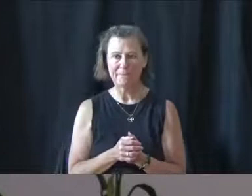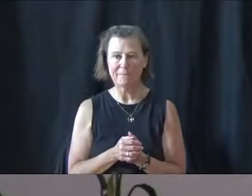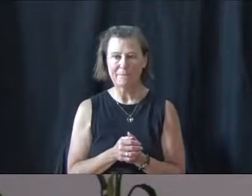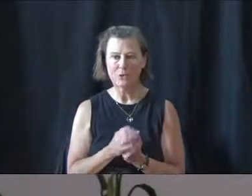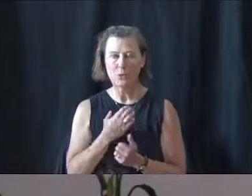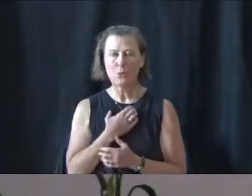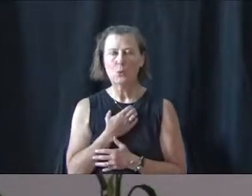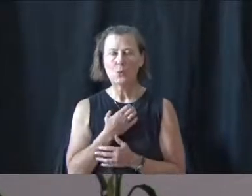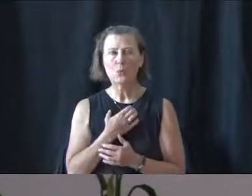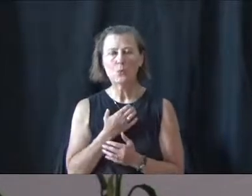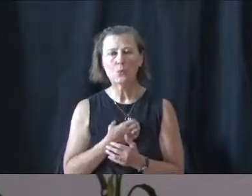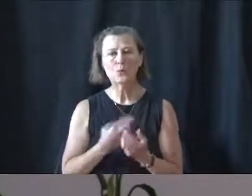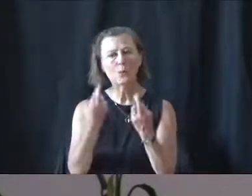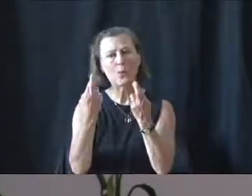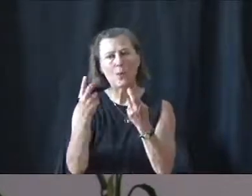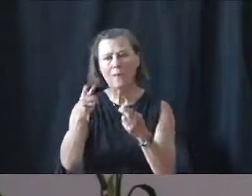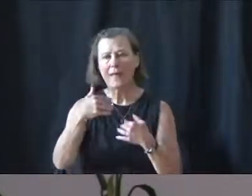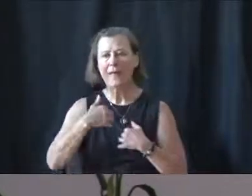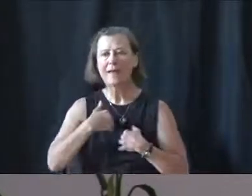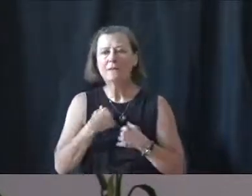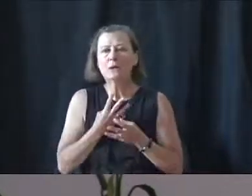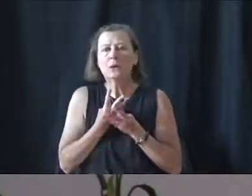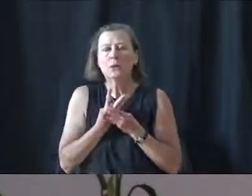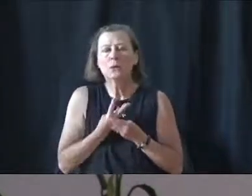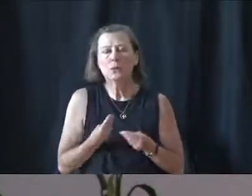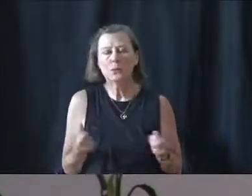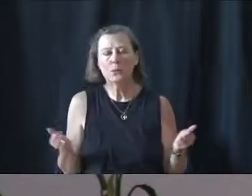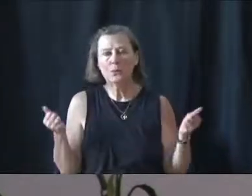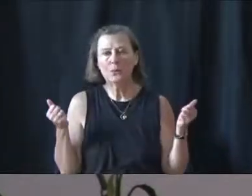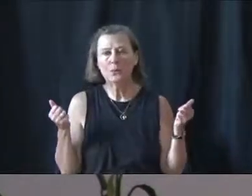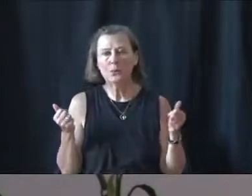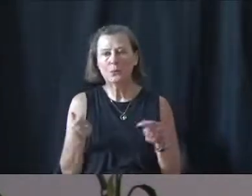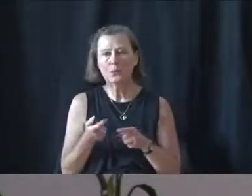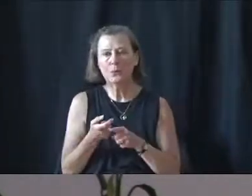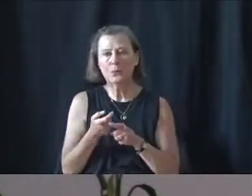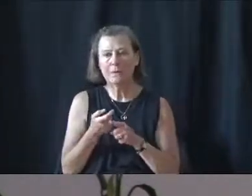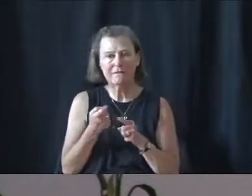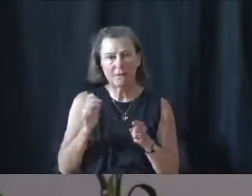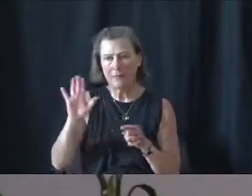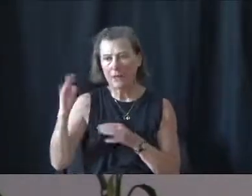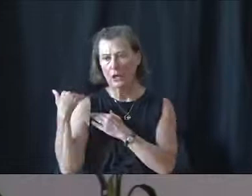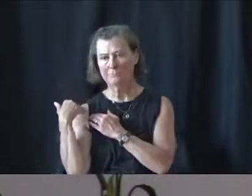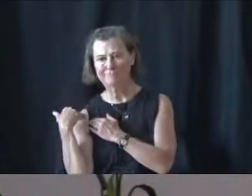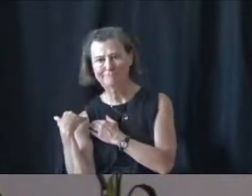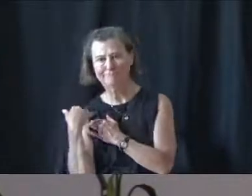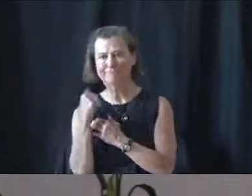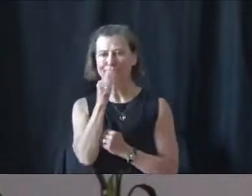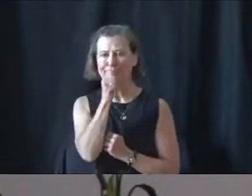Wish them relief from what it is that is burdening them.